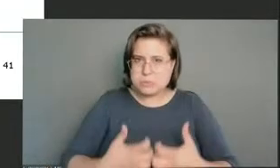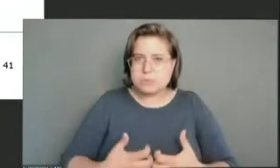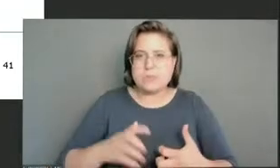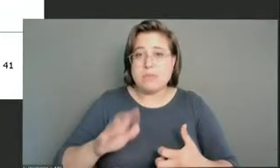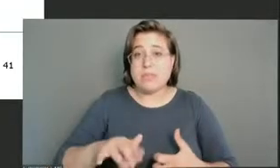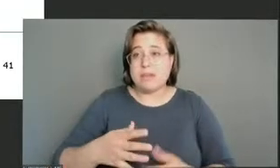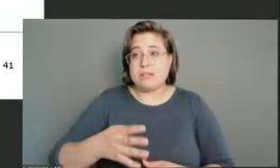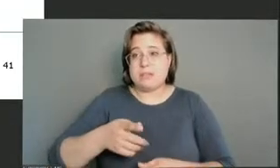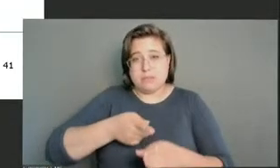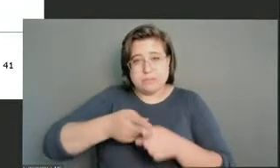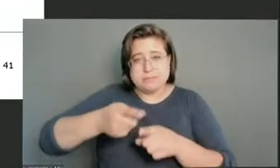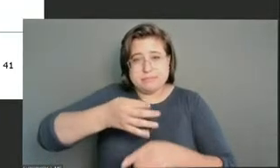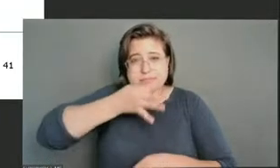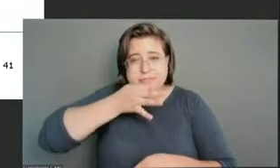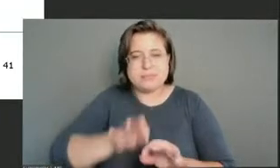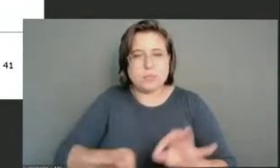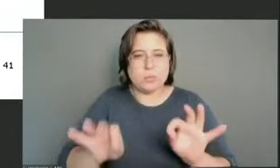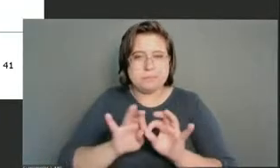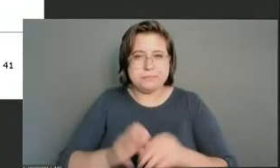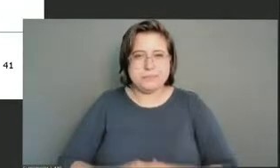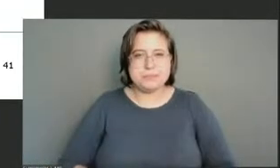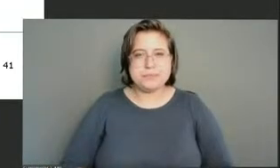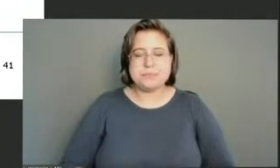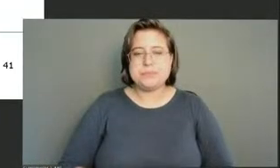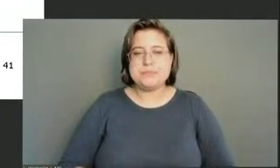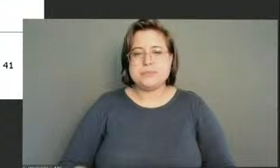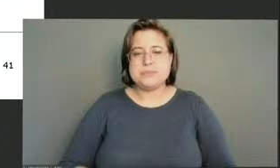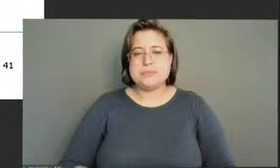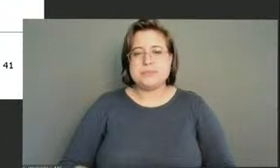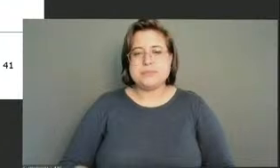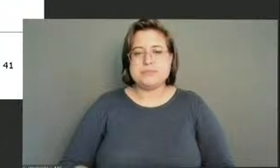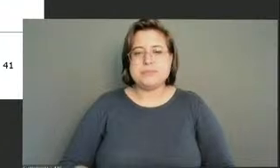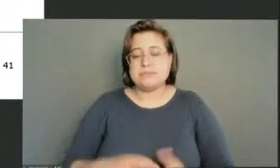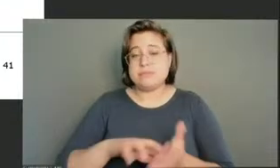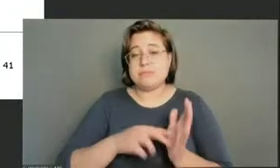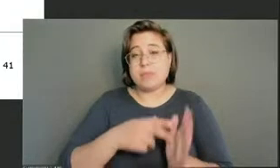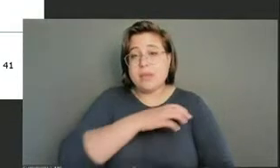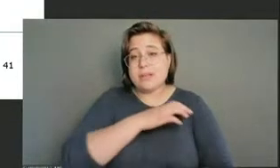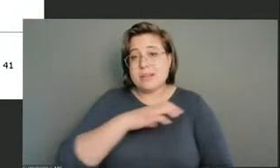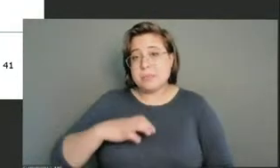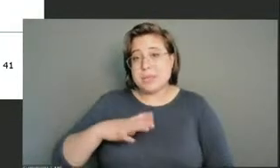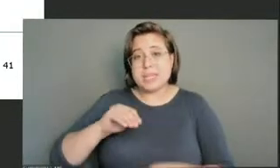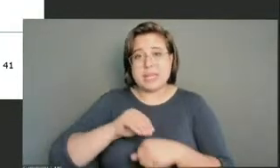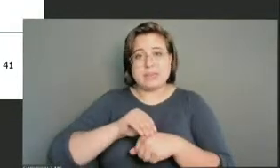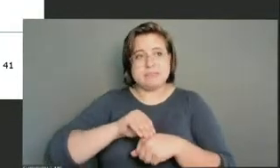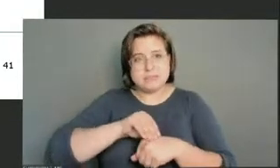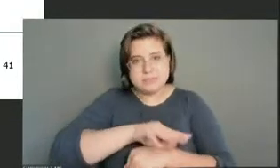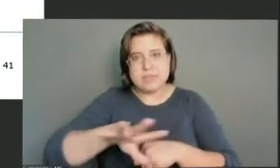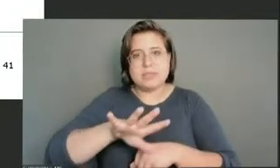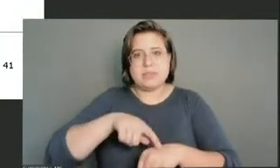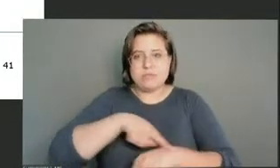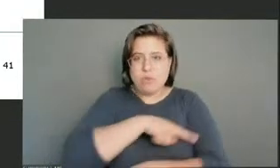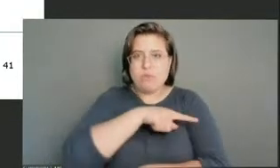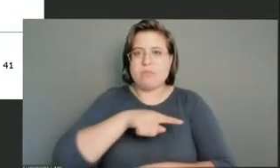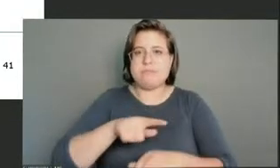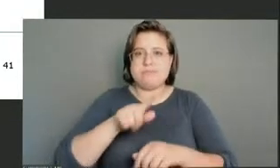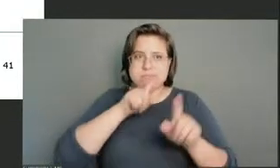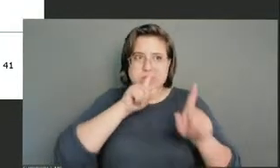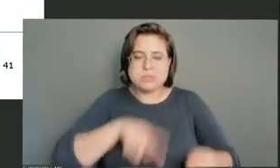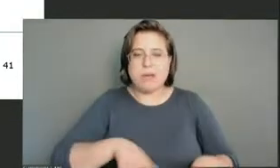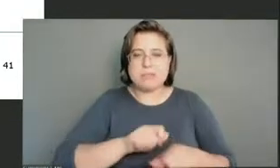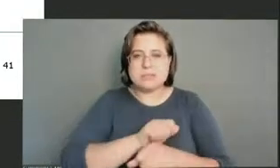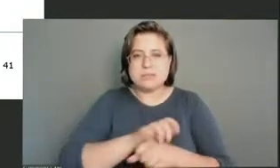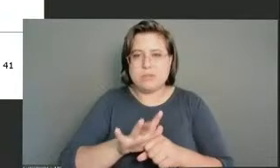is particularly important. The committee would then have the opportunity to influence federal response to long COVID as it works with